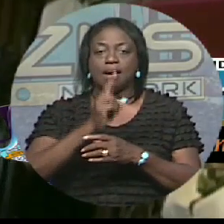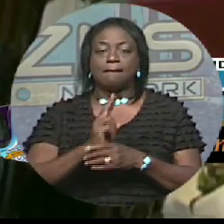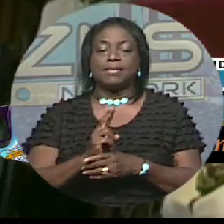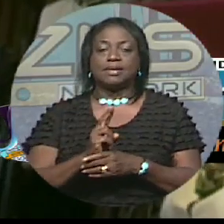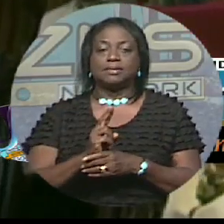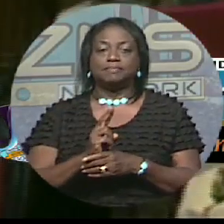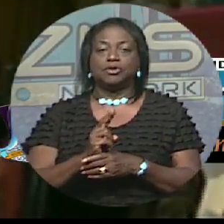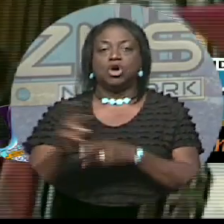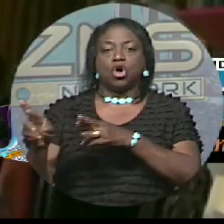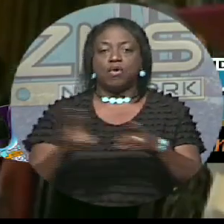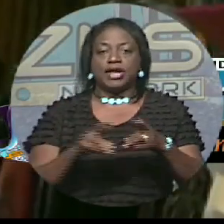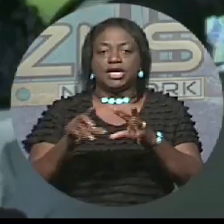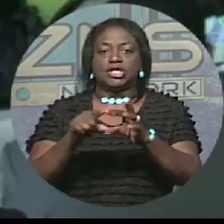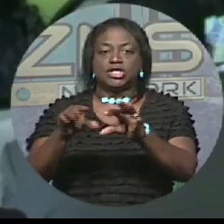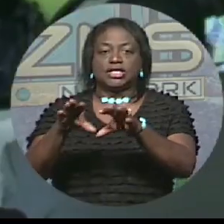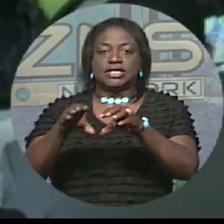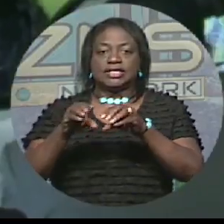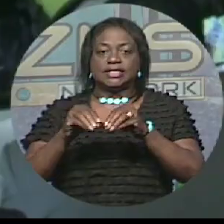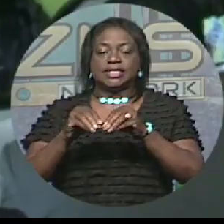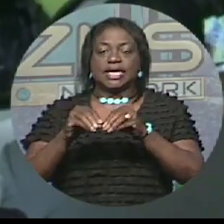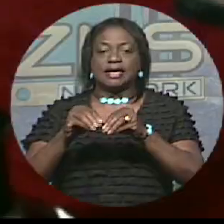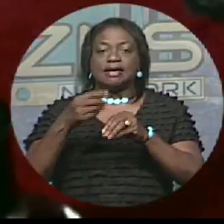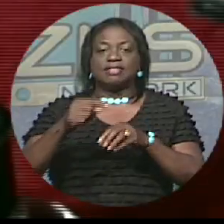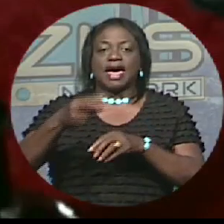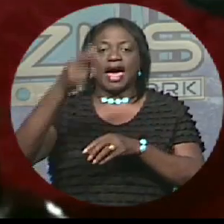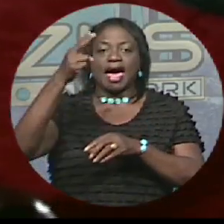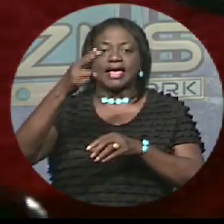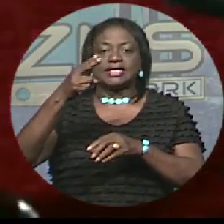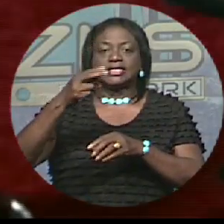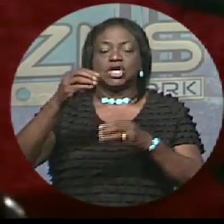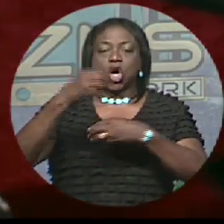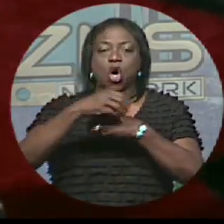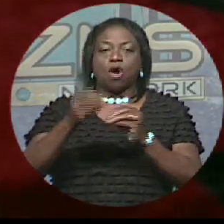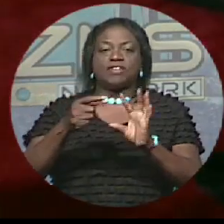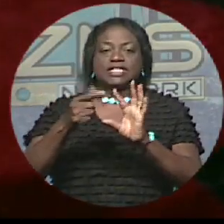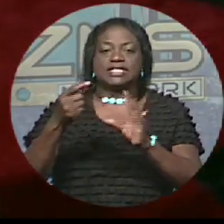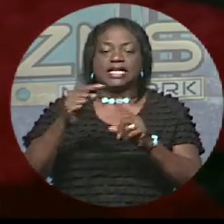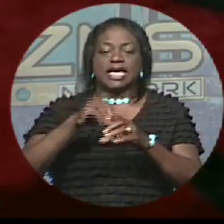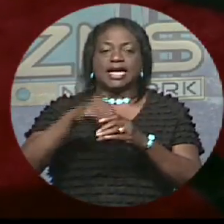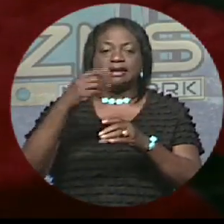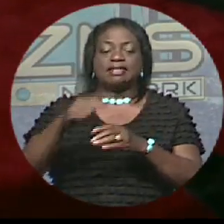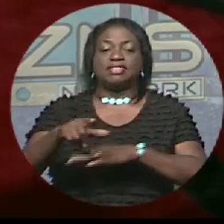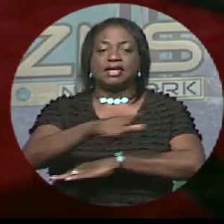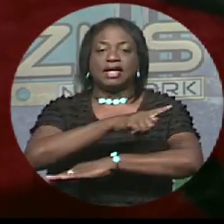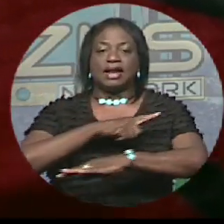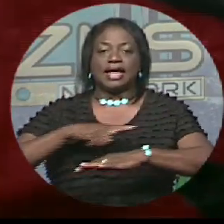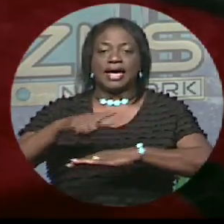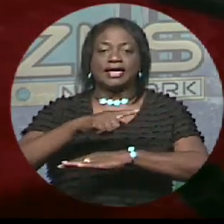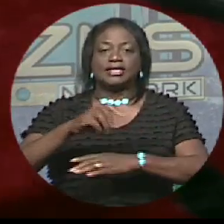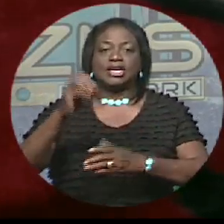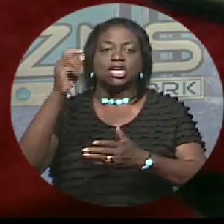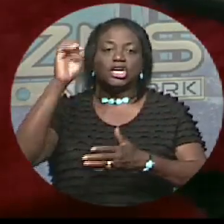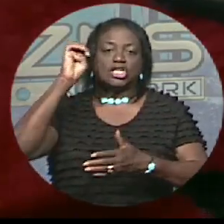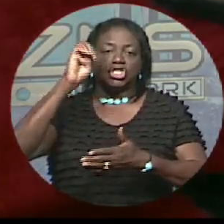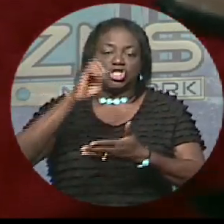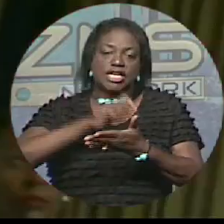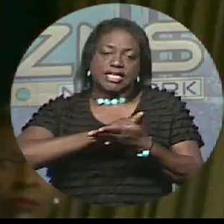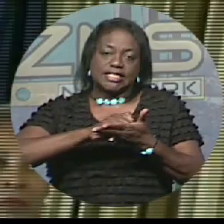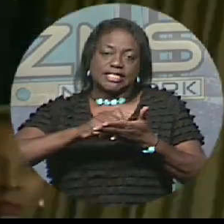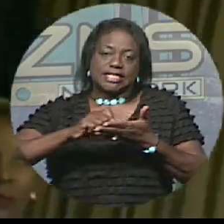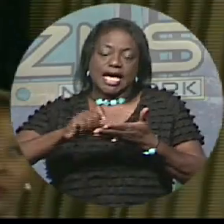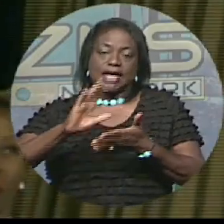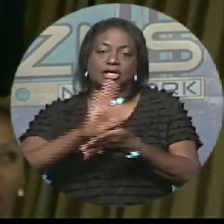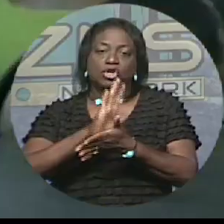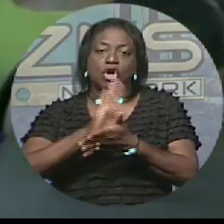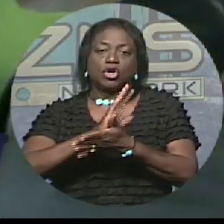her from a former First Lady to the highest office in the land. Following the oath, she firmly signed the documents, making the process